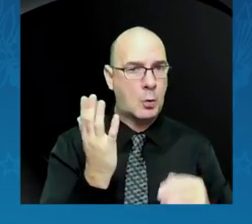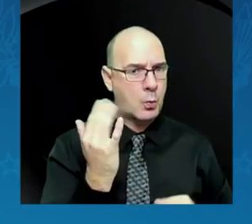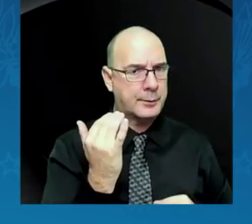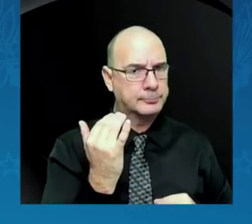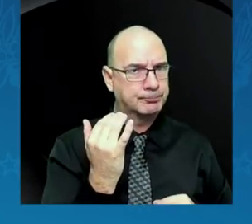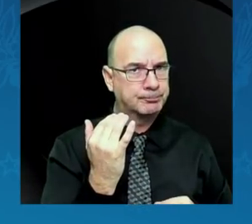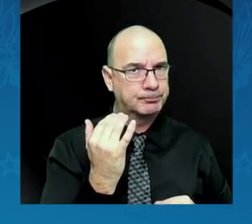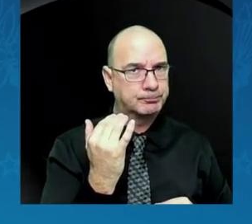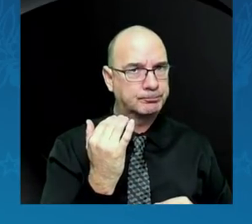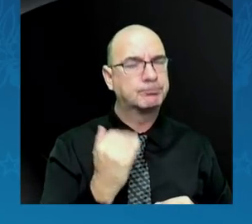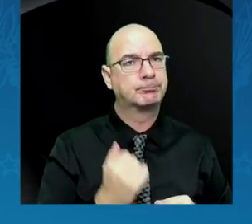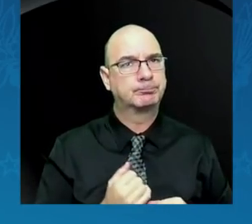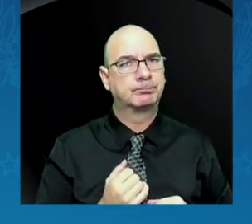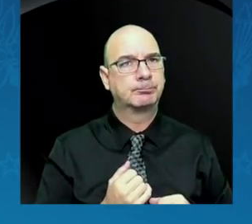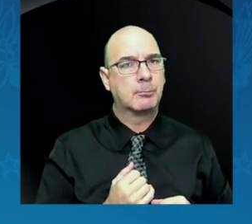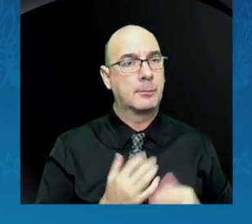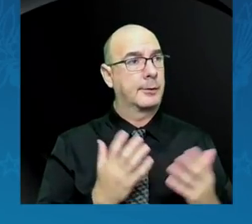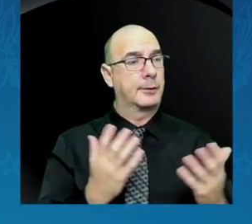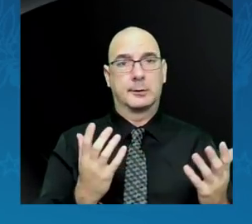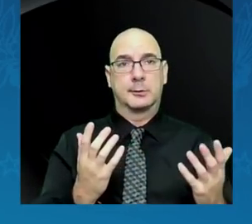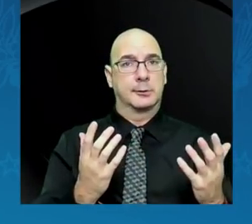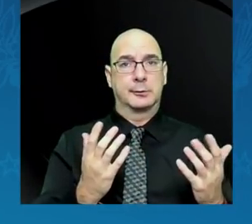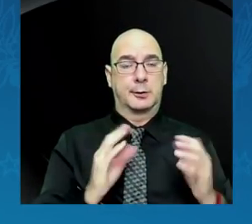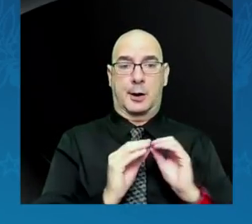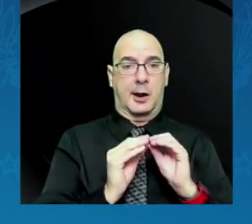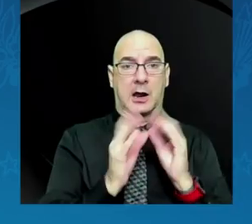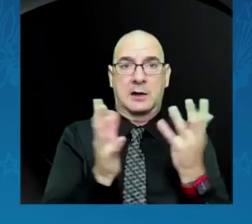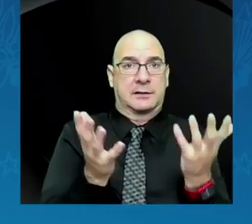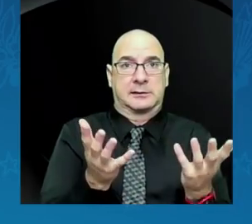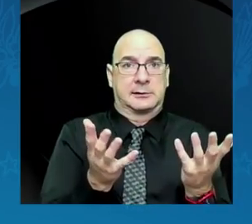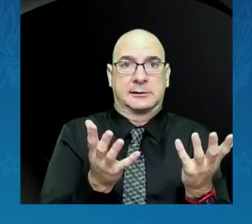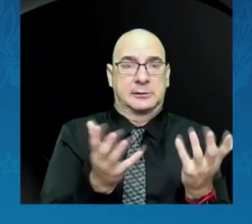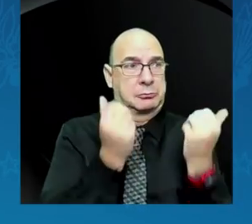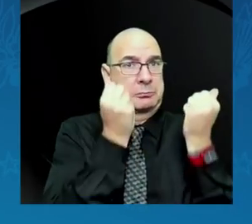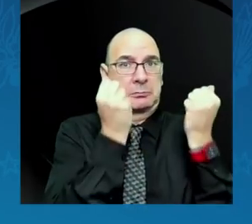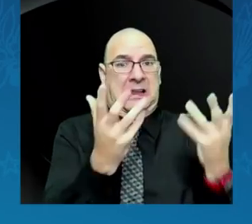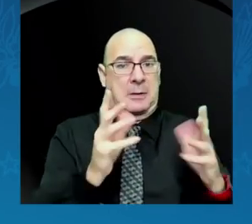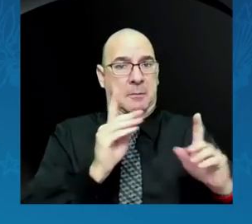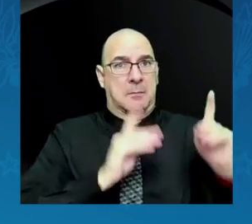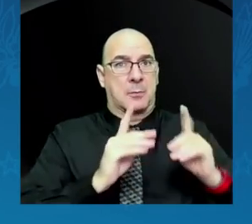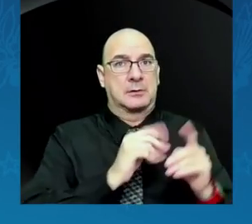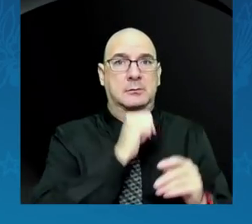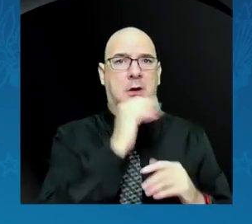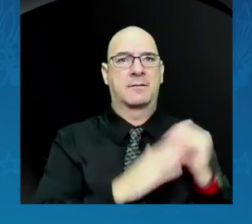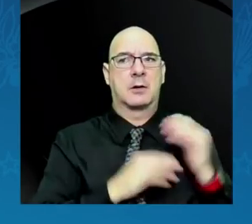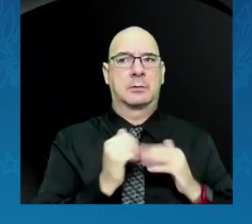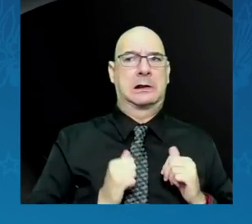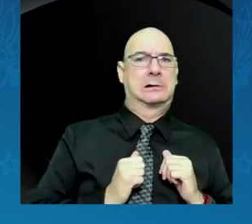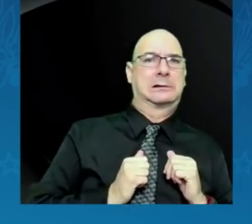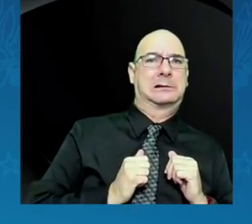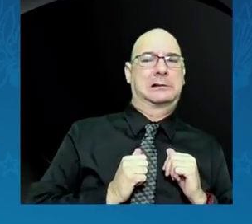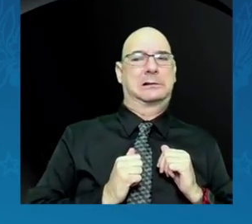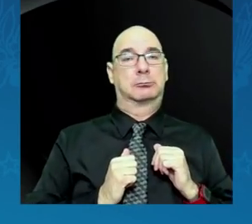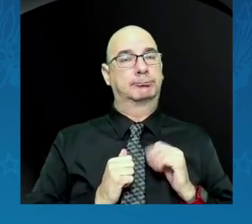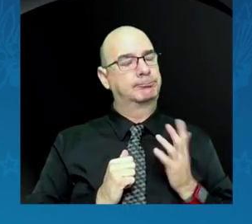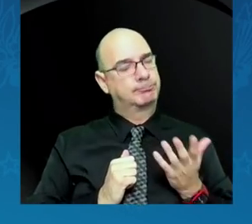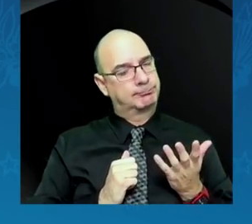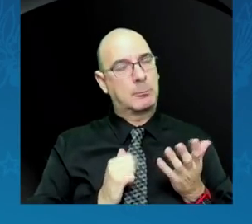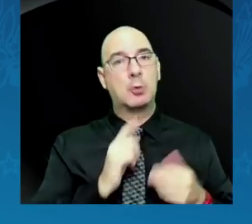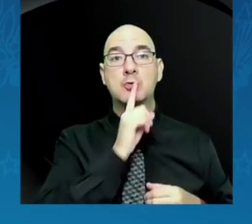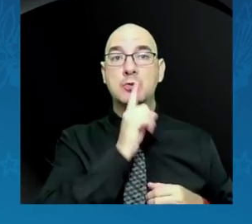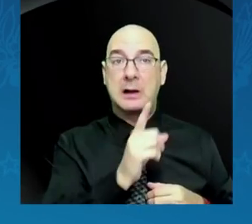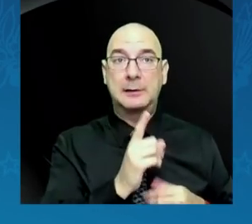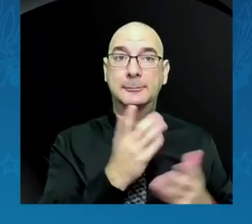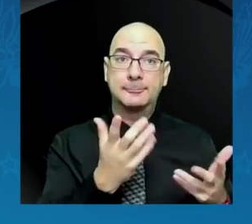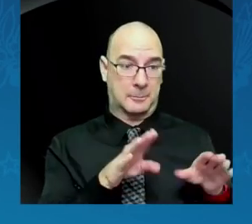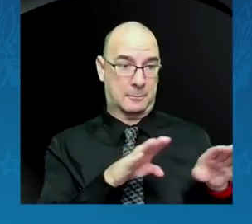perhaps making a lot of folks uncomfortable, but as the reality of the pathology of this issue, is that behaviors happening down